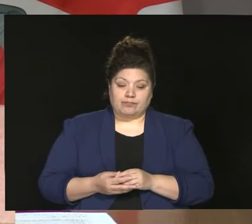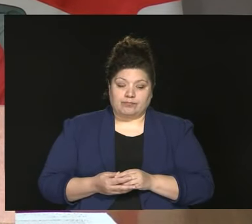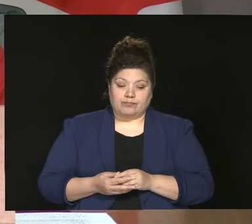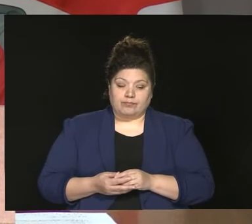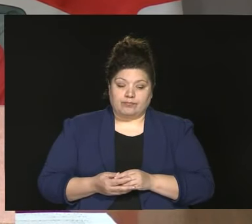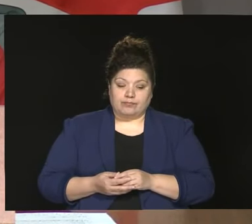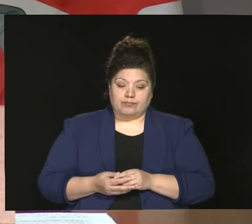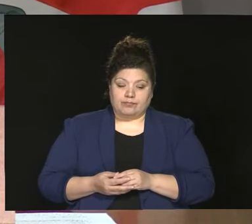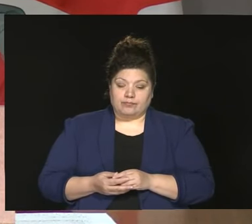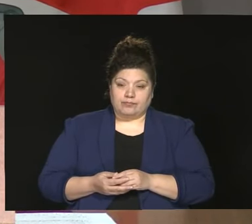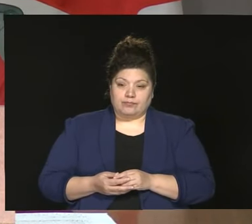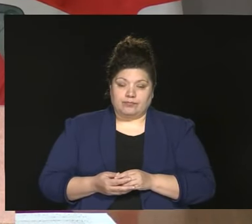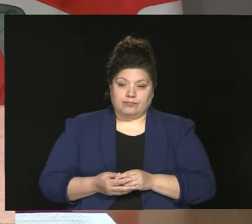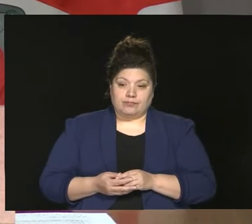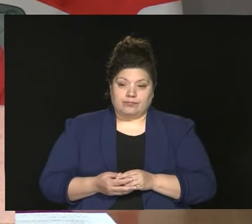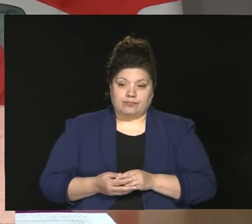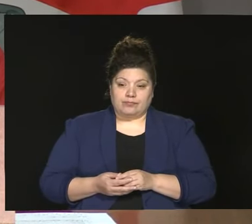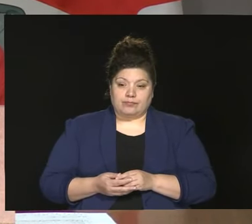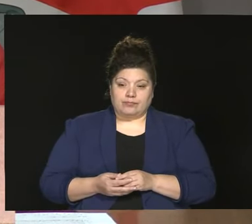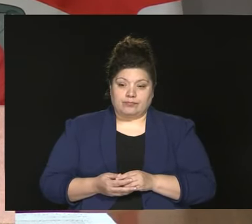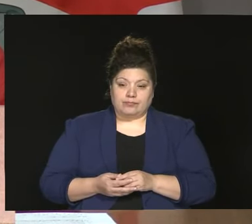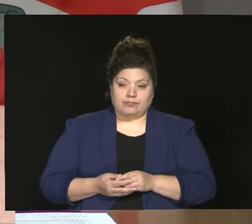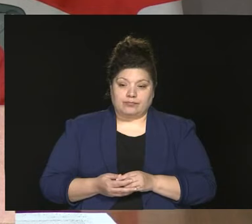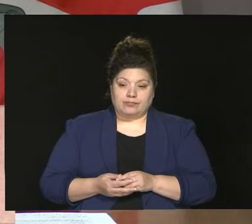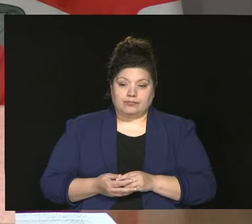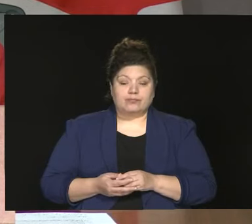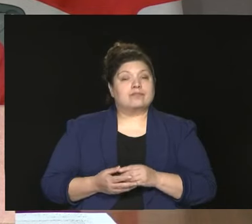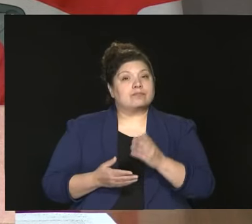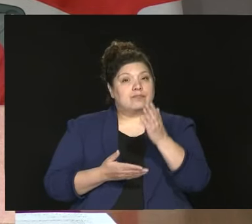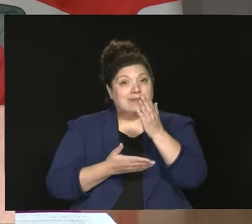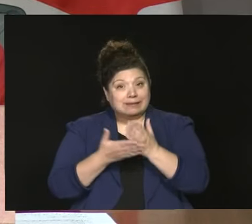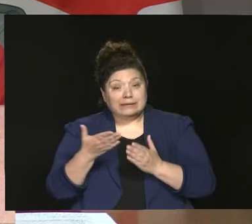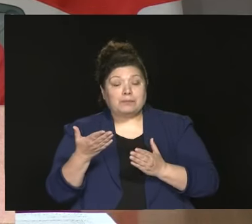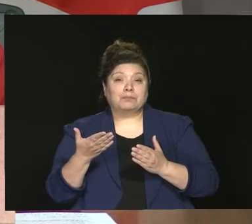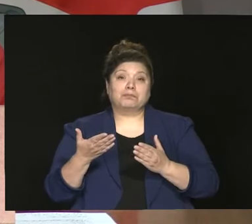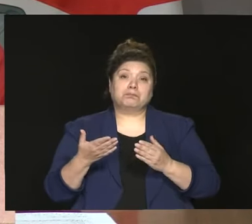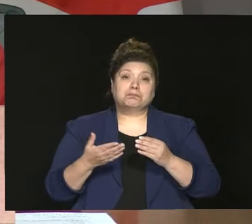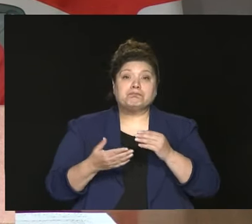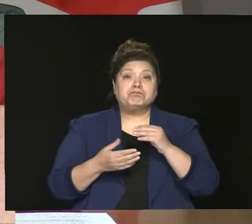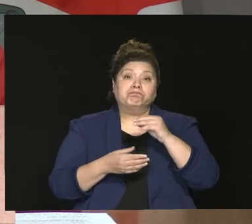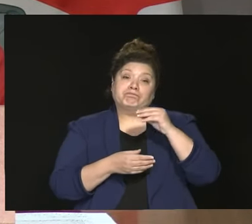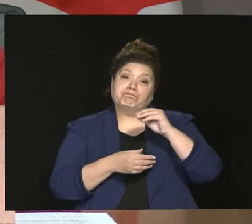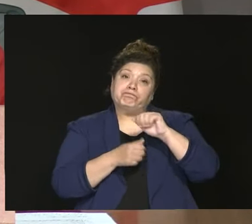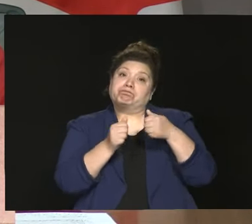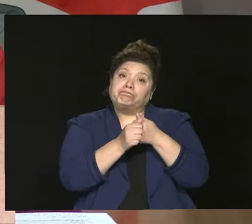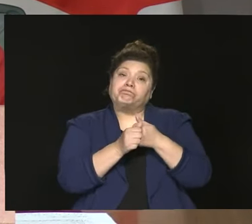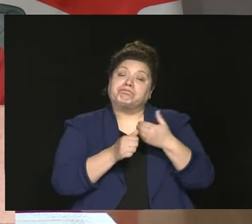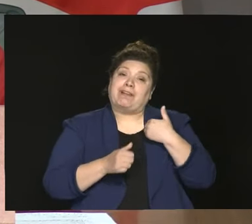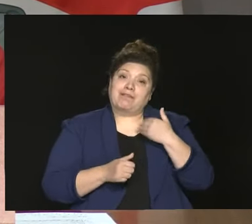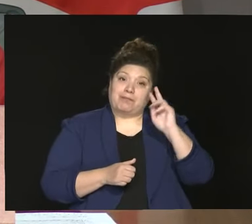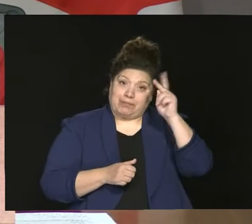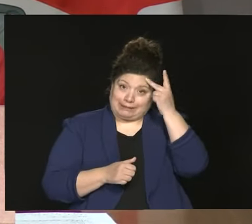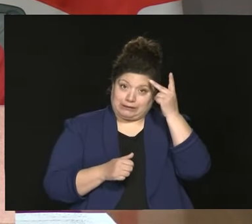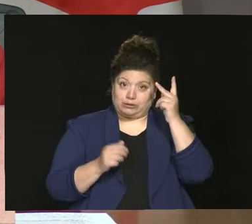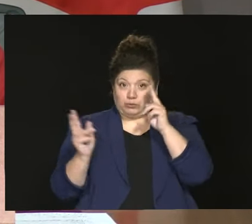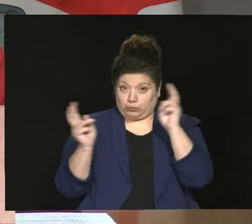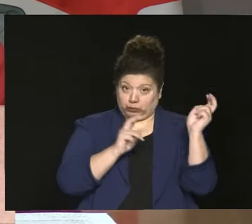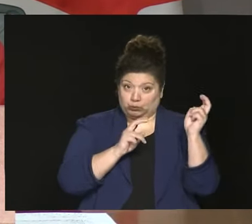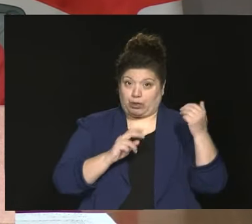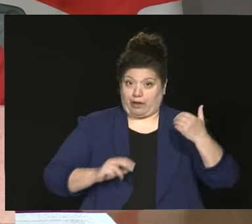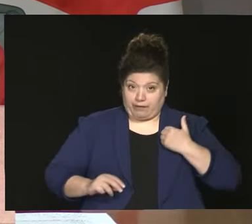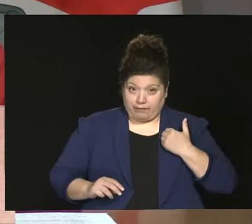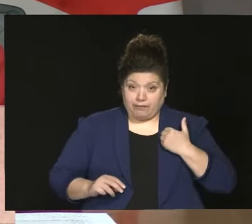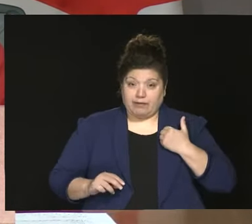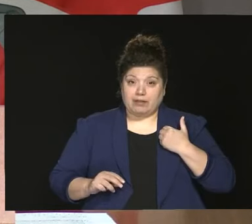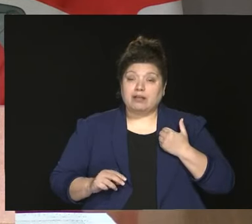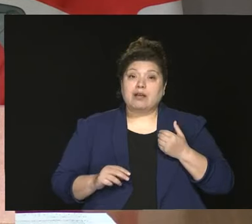specific political issues across the country, but I think right now everyone's priority needs to be,